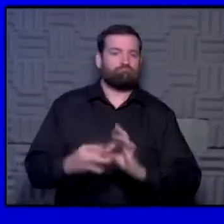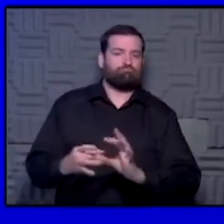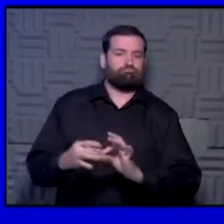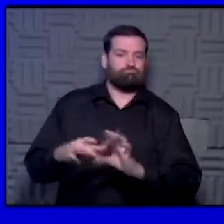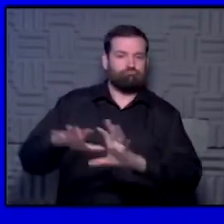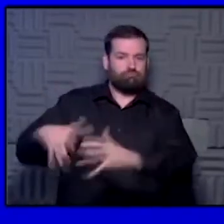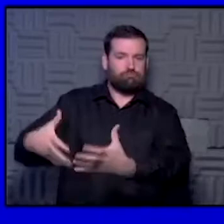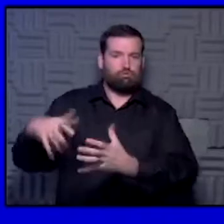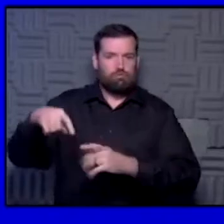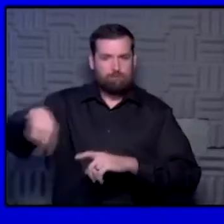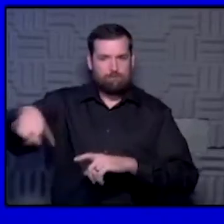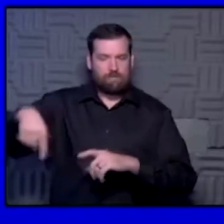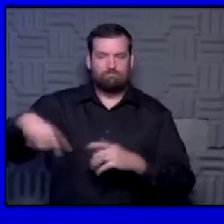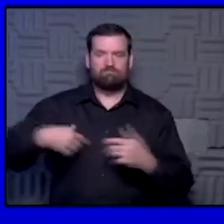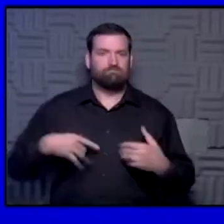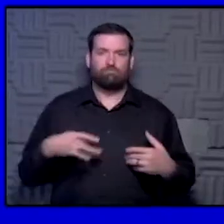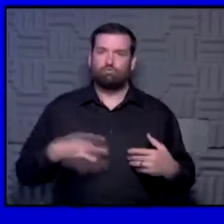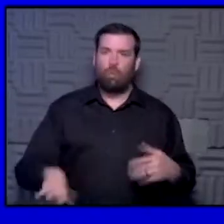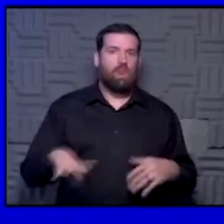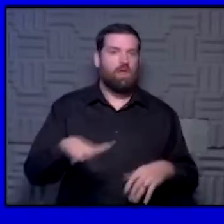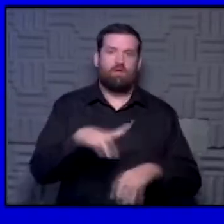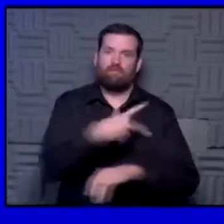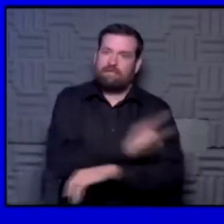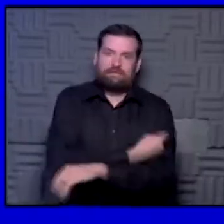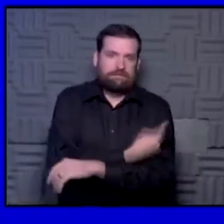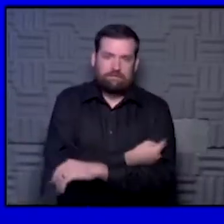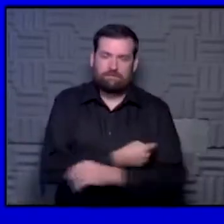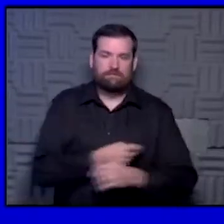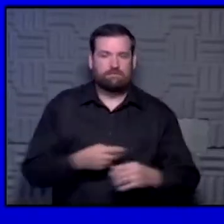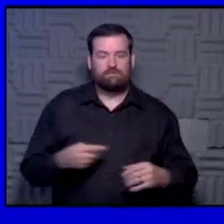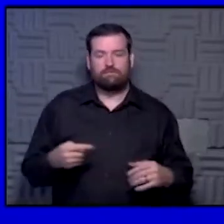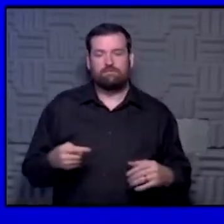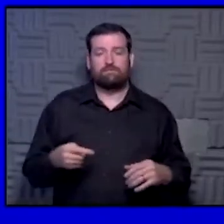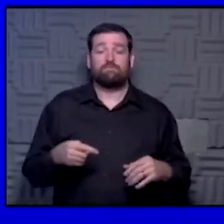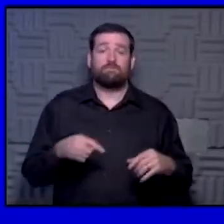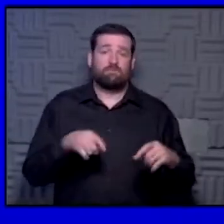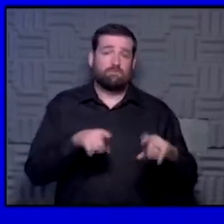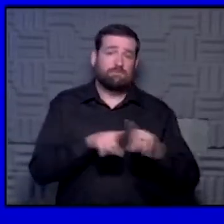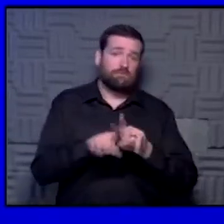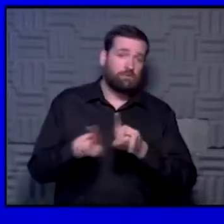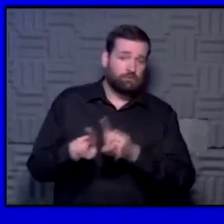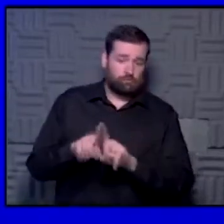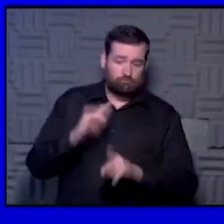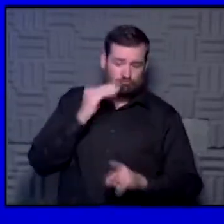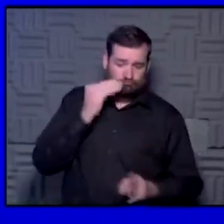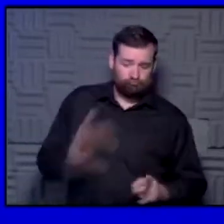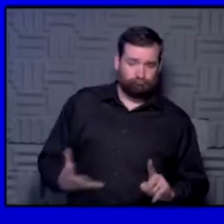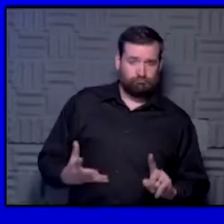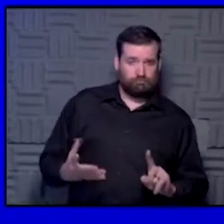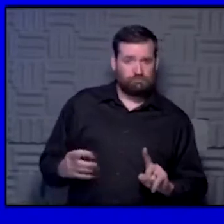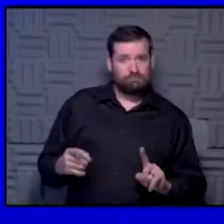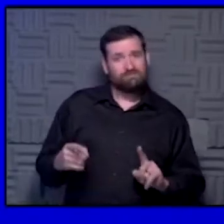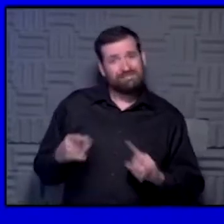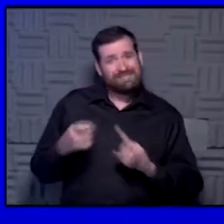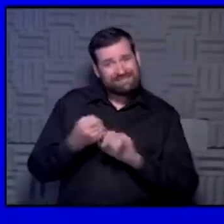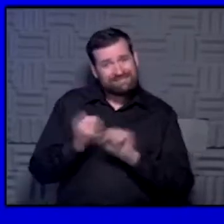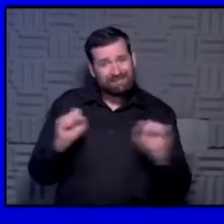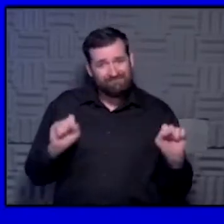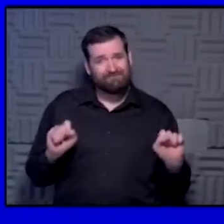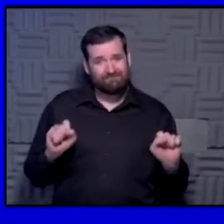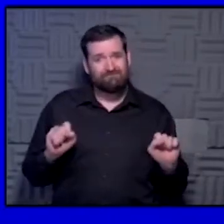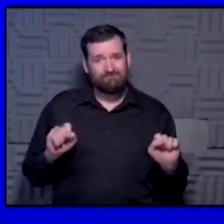a population that doesn't like vaccines. So we need to also let them know that this is a safe